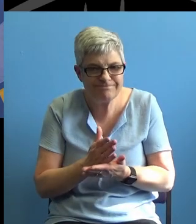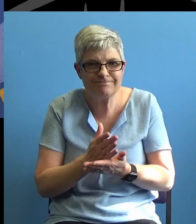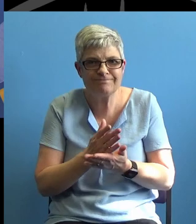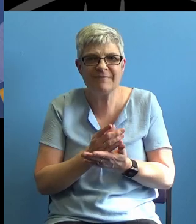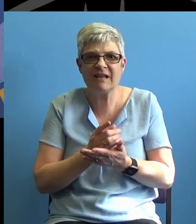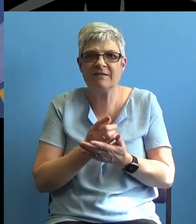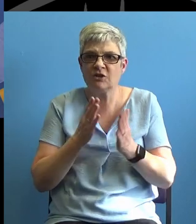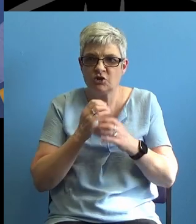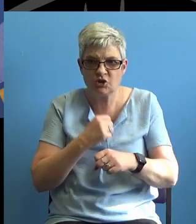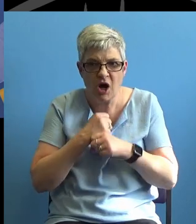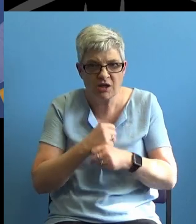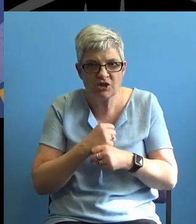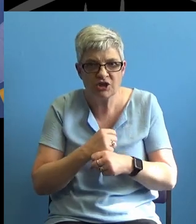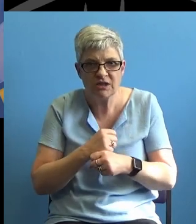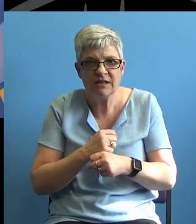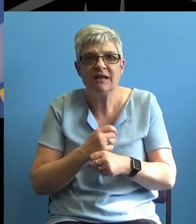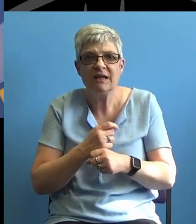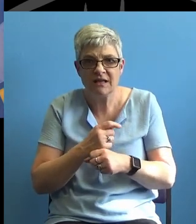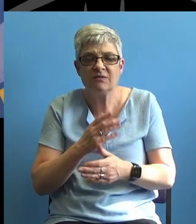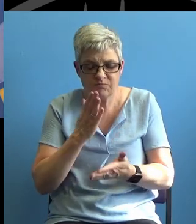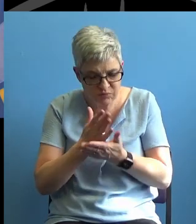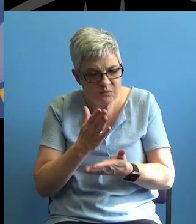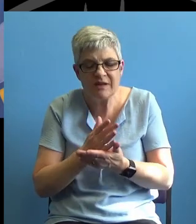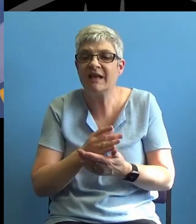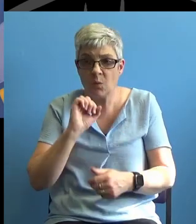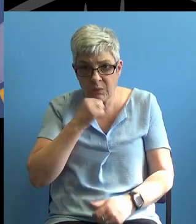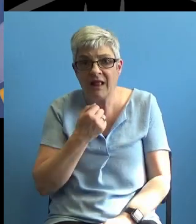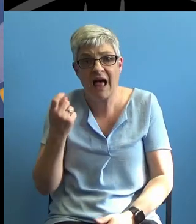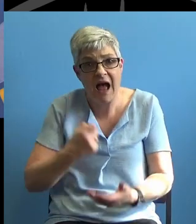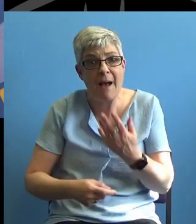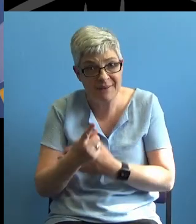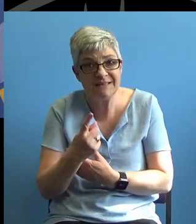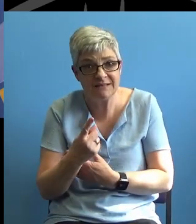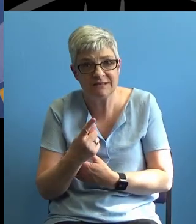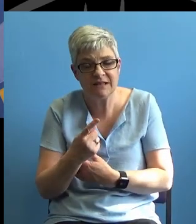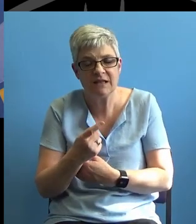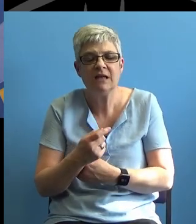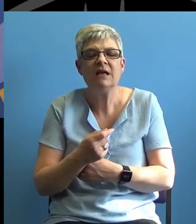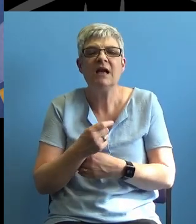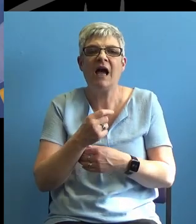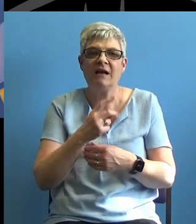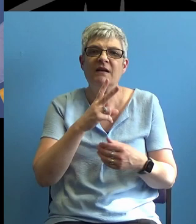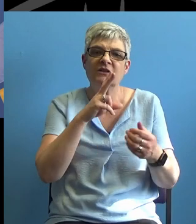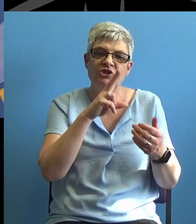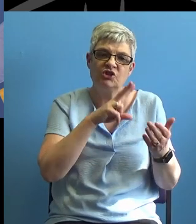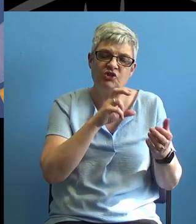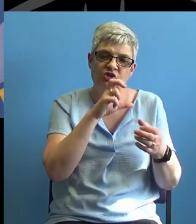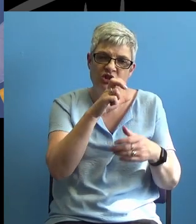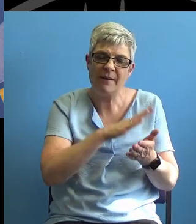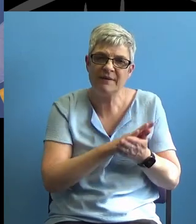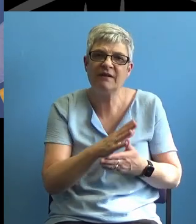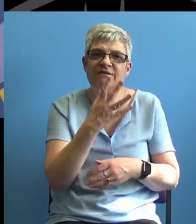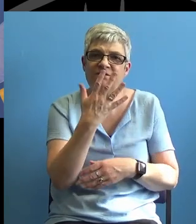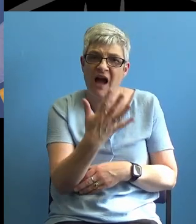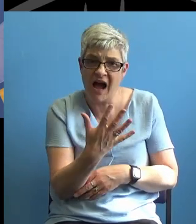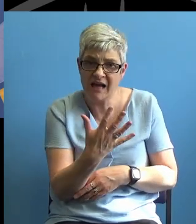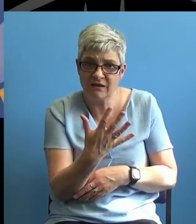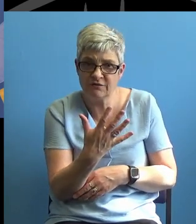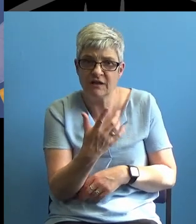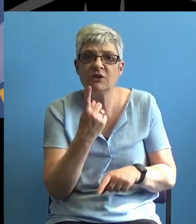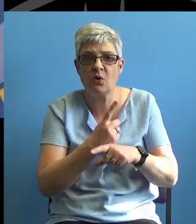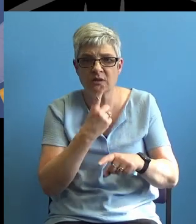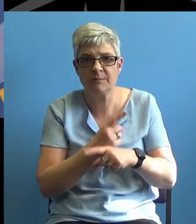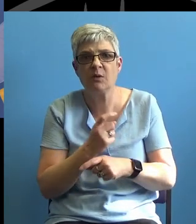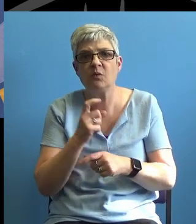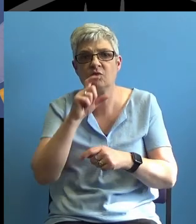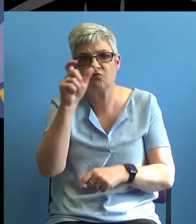happened last week doesn't mean it's not coming. And in verses 1 to 11 of chapter 5, he goes on to deal a bit more with the return of